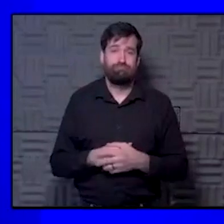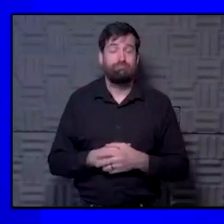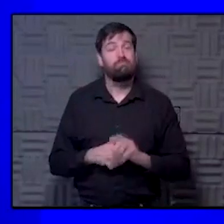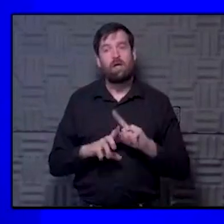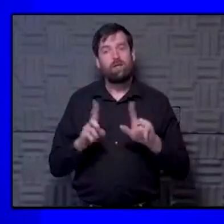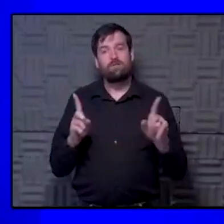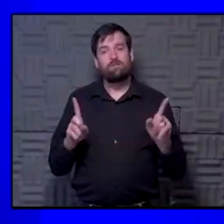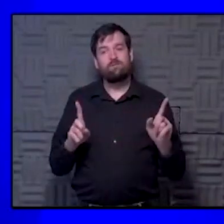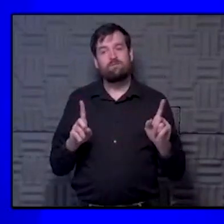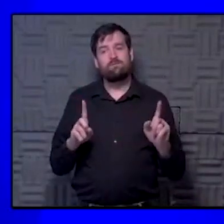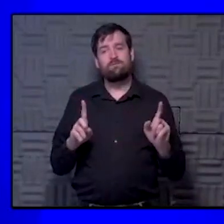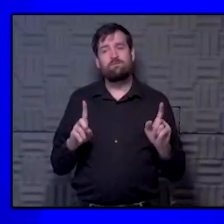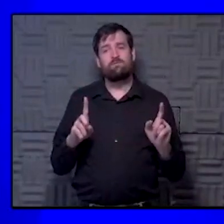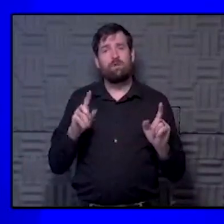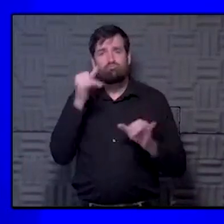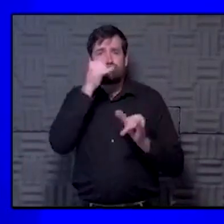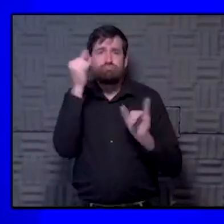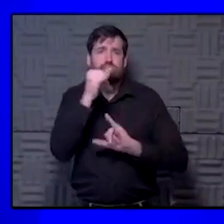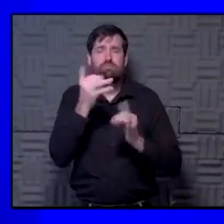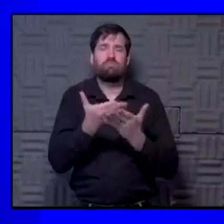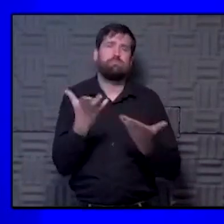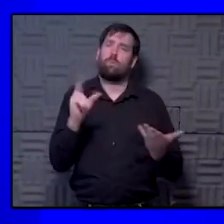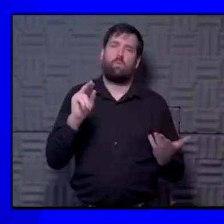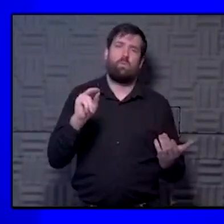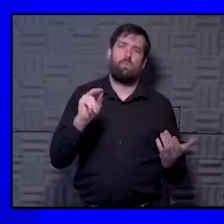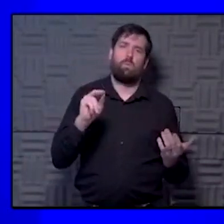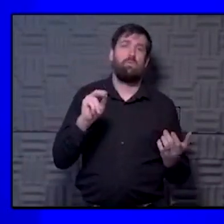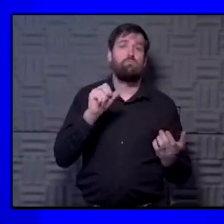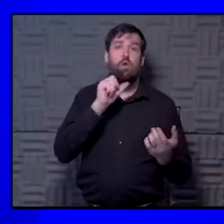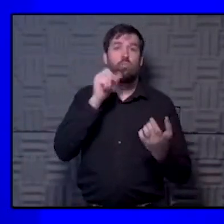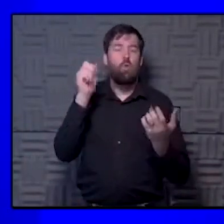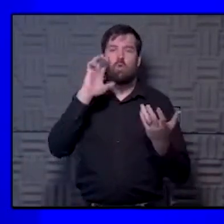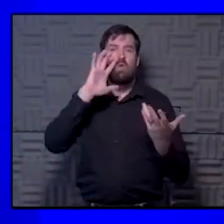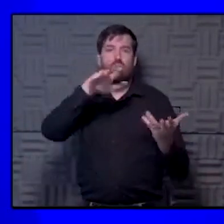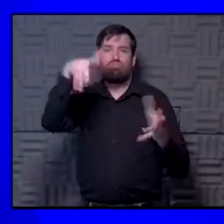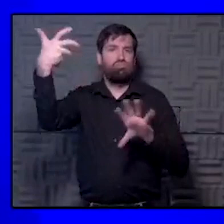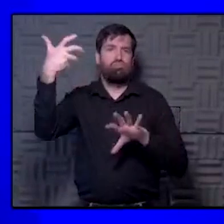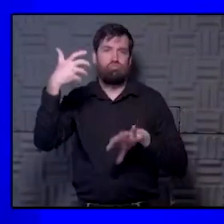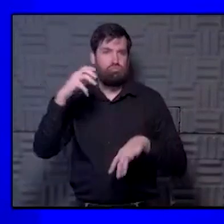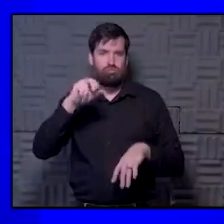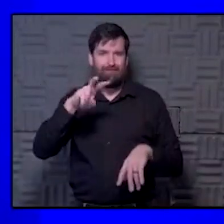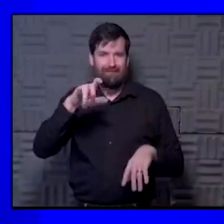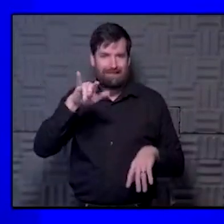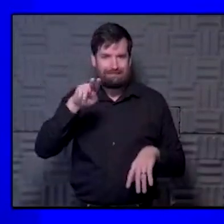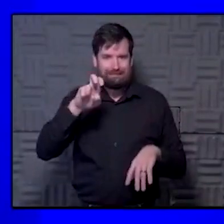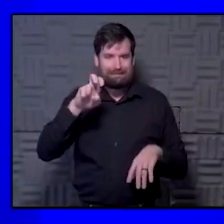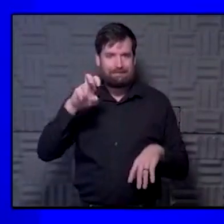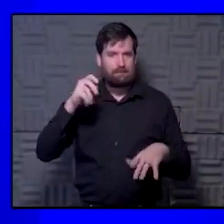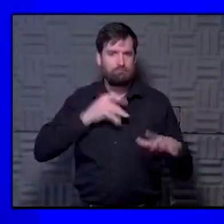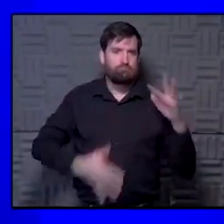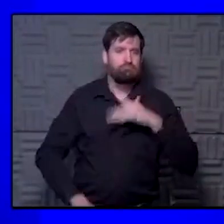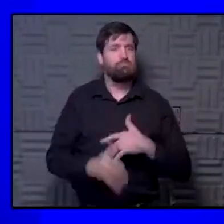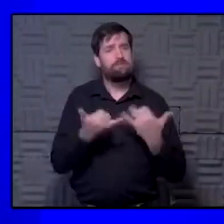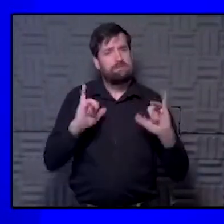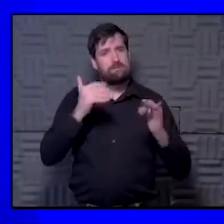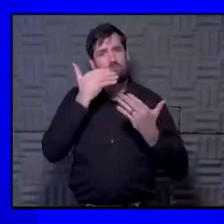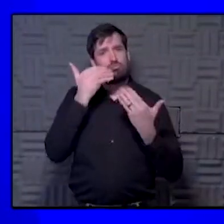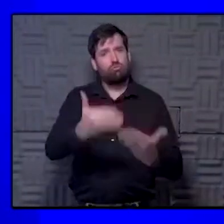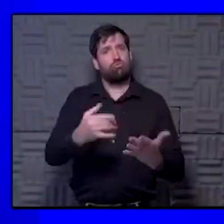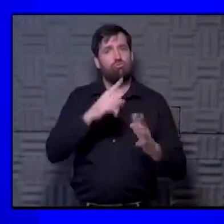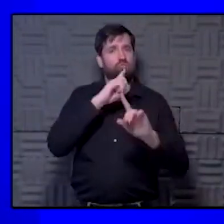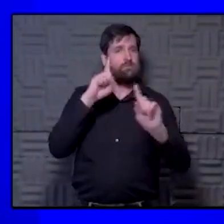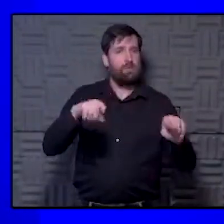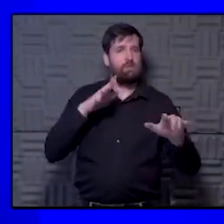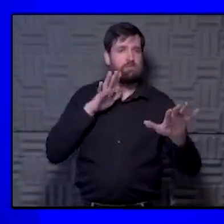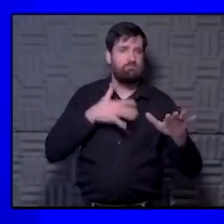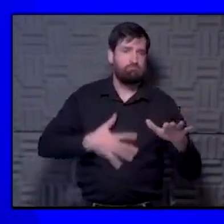it's not an unreasonable thing to do. It's not gonna, hurt the vaccine uptake, for instance. It's still gonna have a good response to you